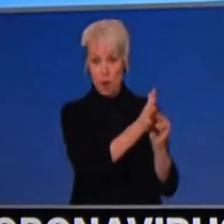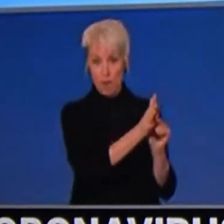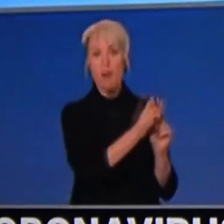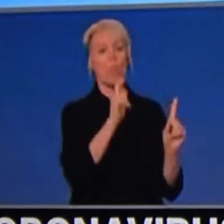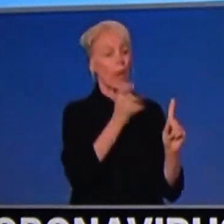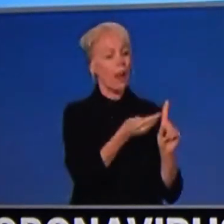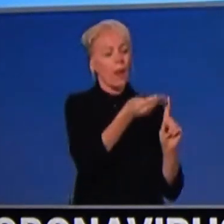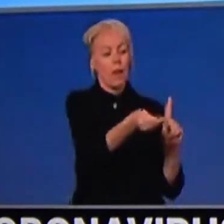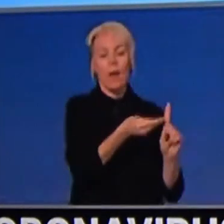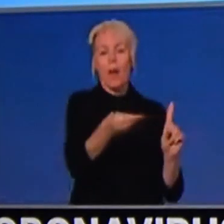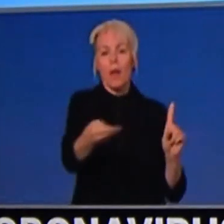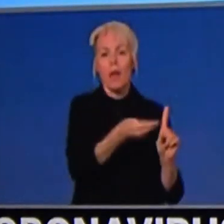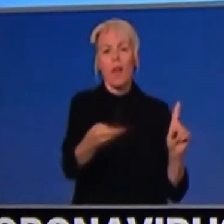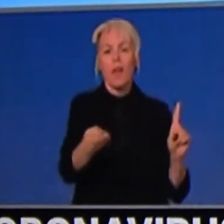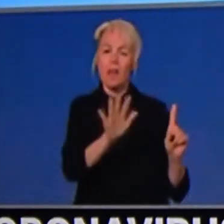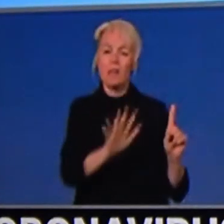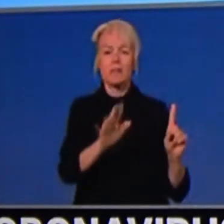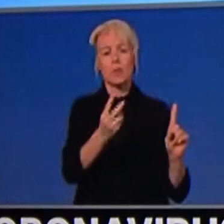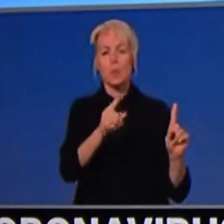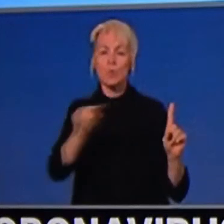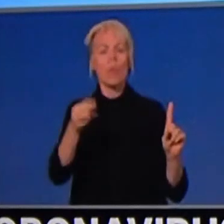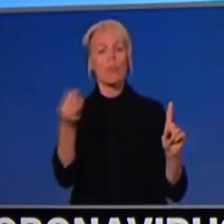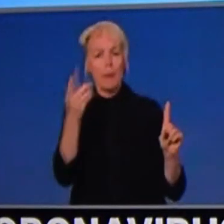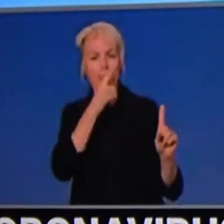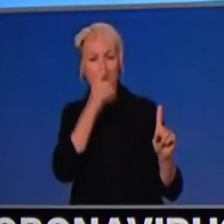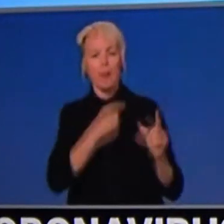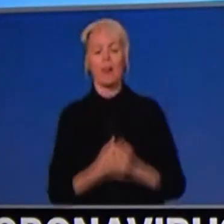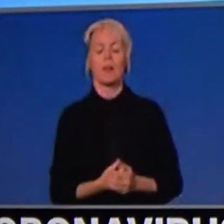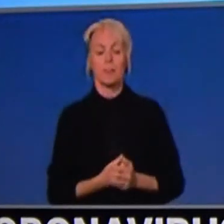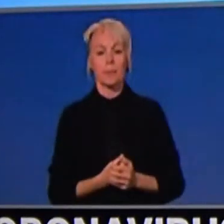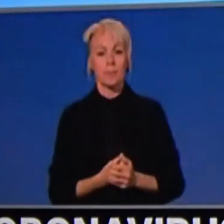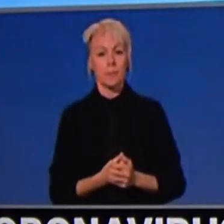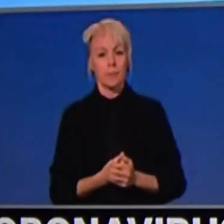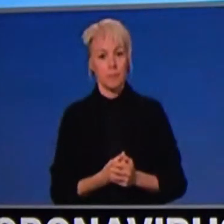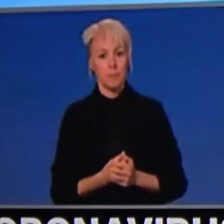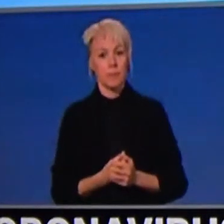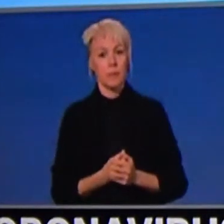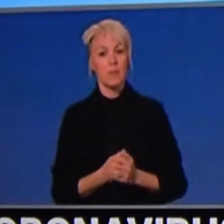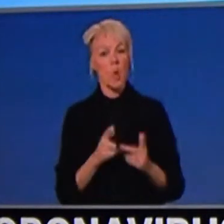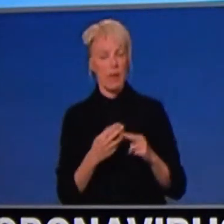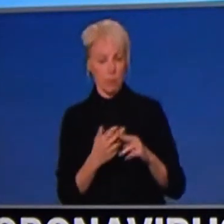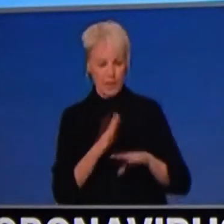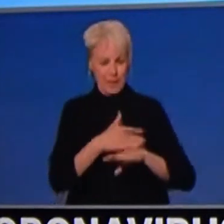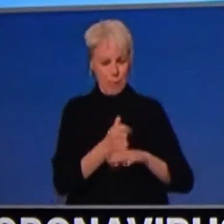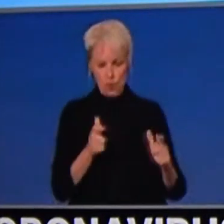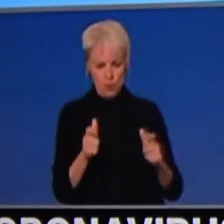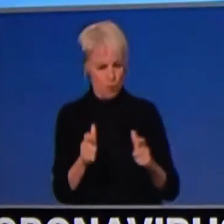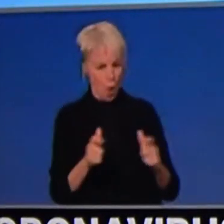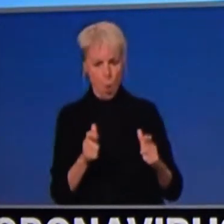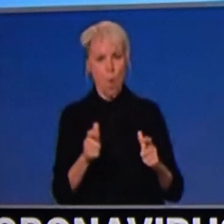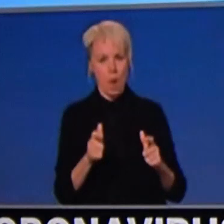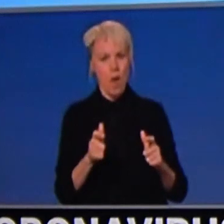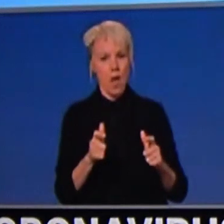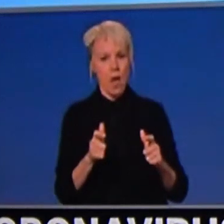number is the number of people each case infects after we've mitigated and controlled it. And obviously, if we get that